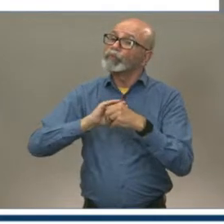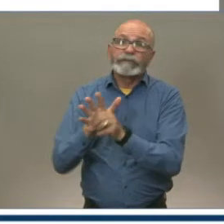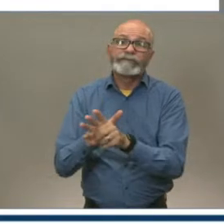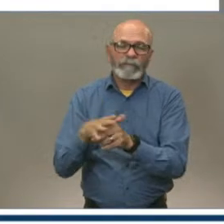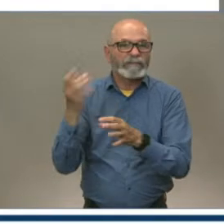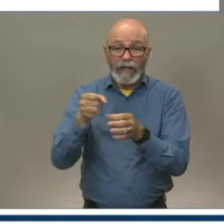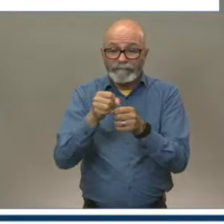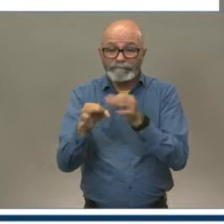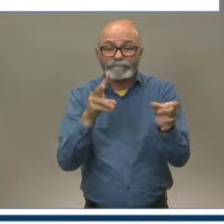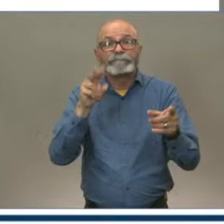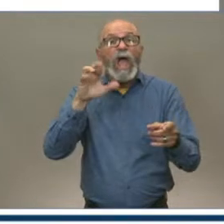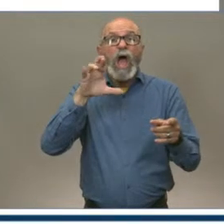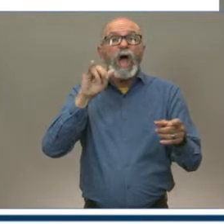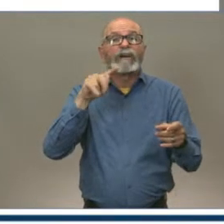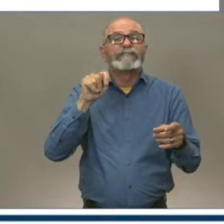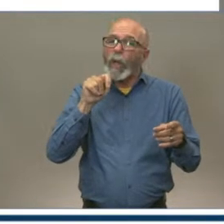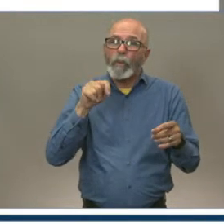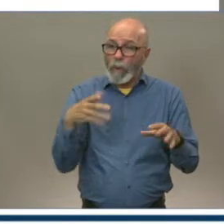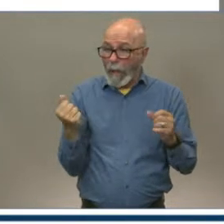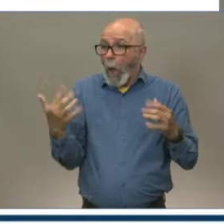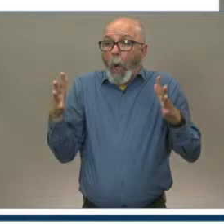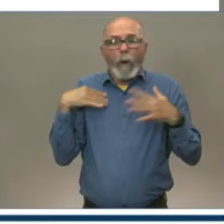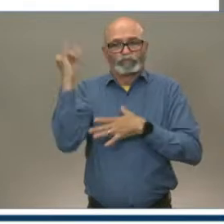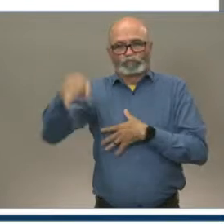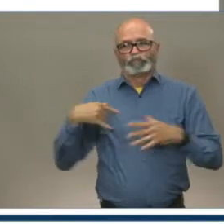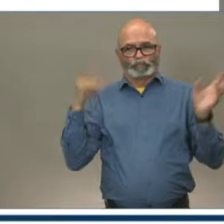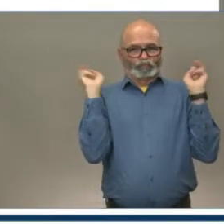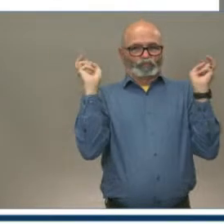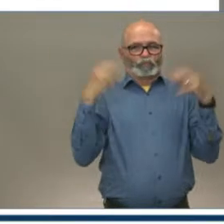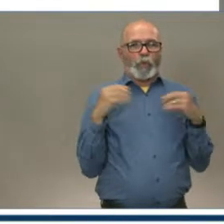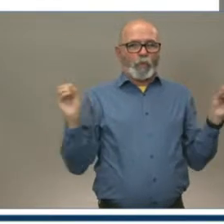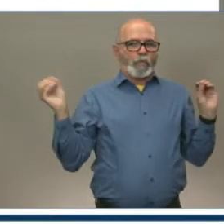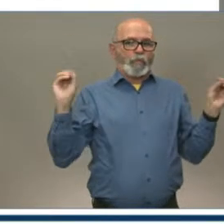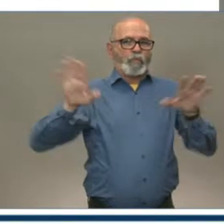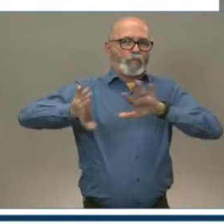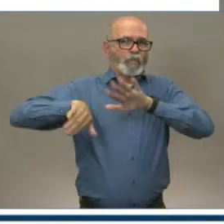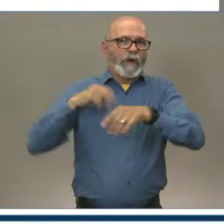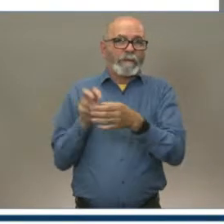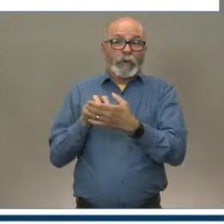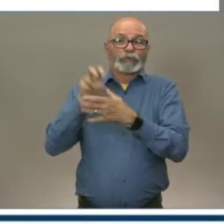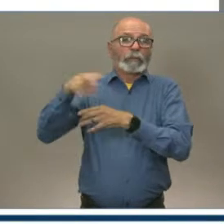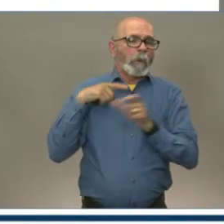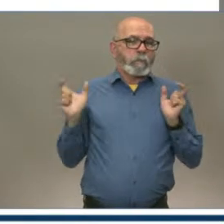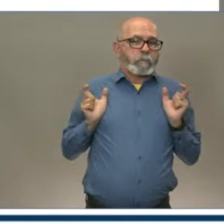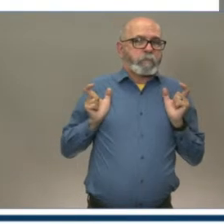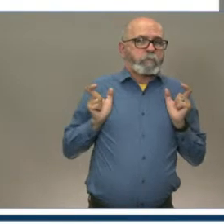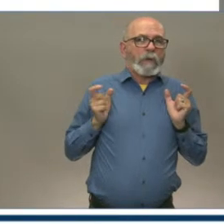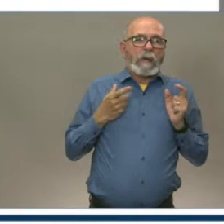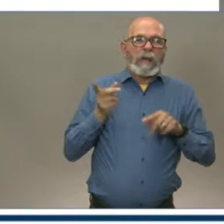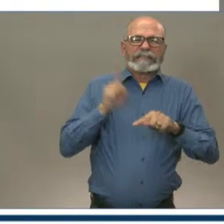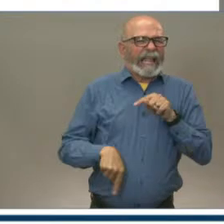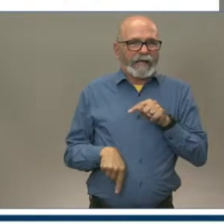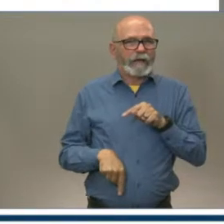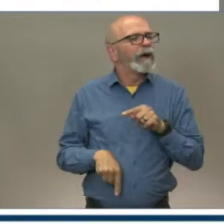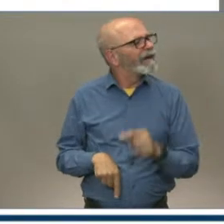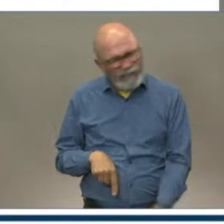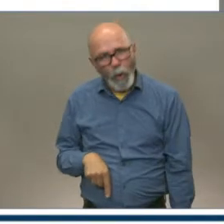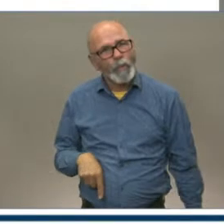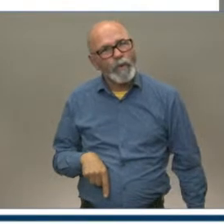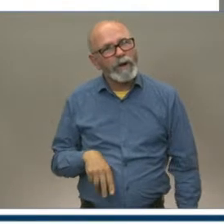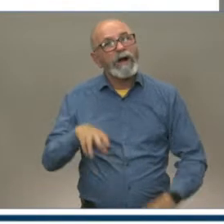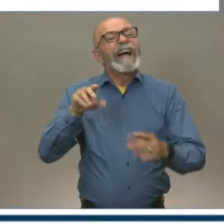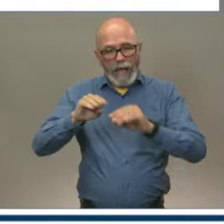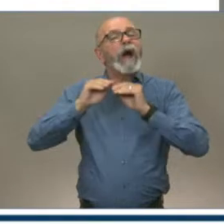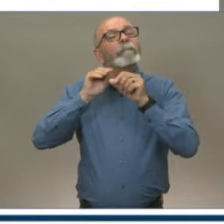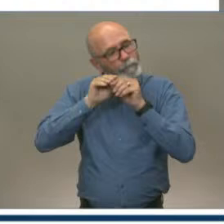borders. That's why the Premier and I are discussing what we need to put in place to protect the rest of the province. So if what we start to